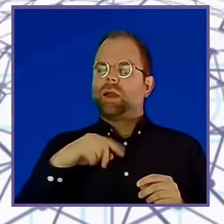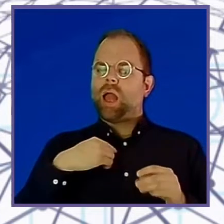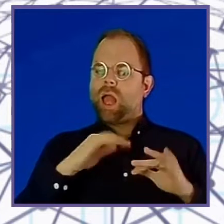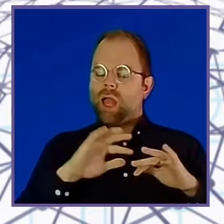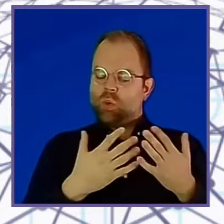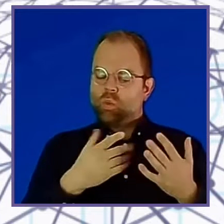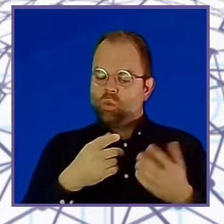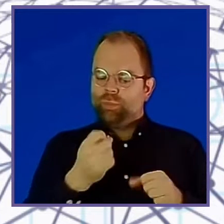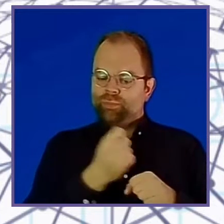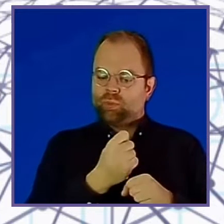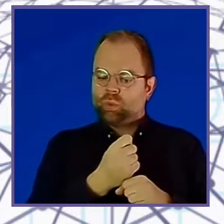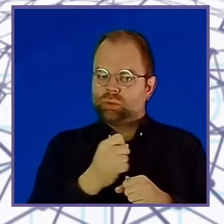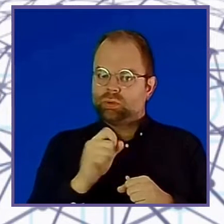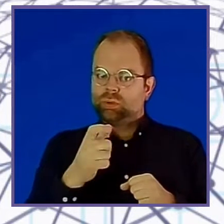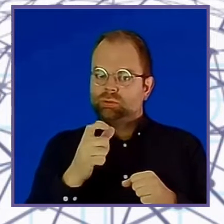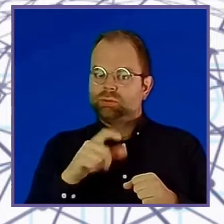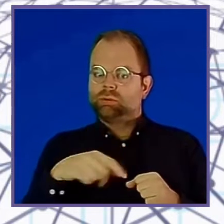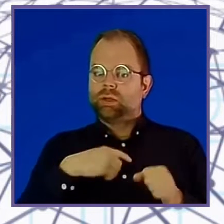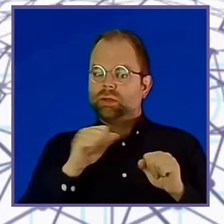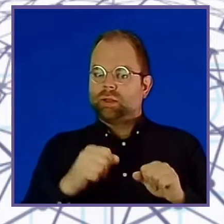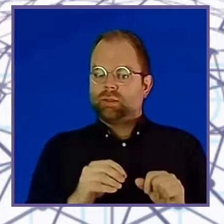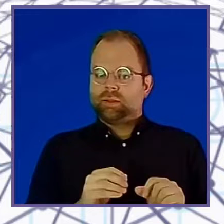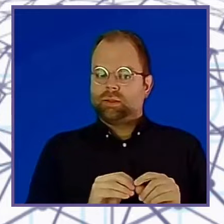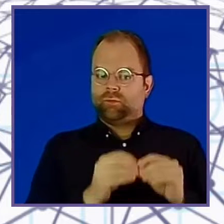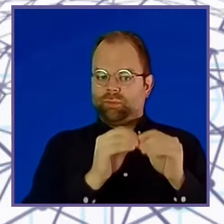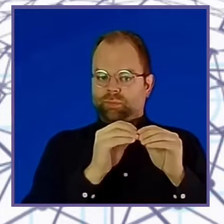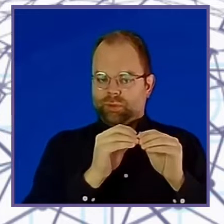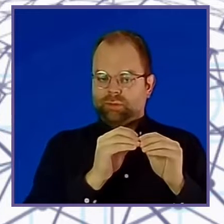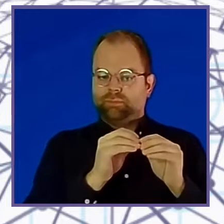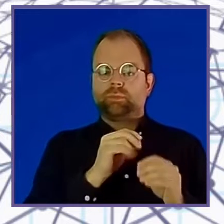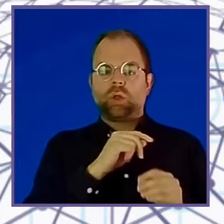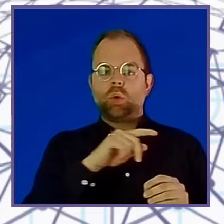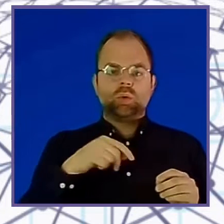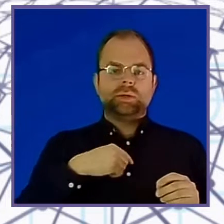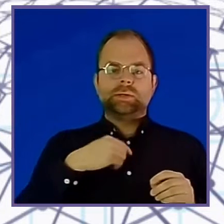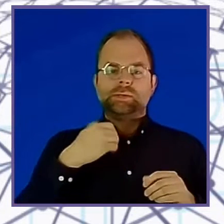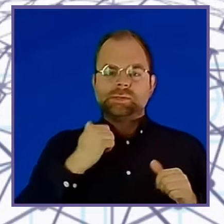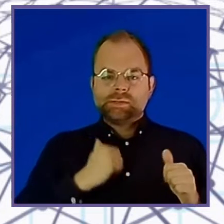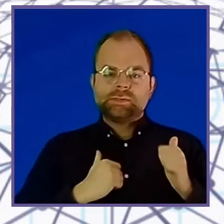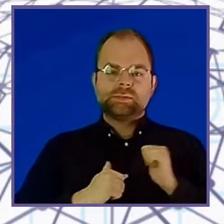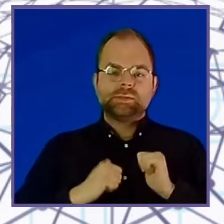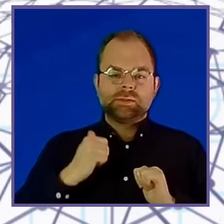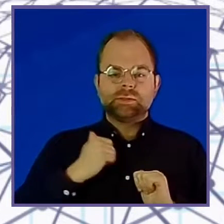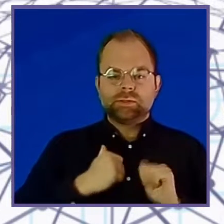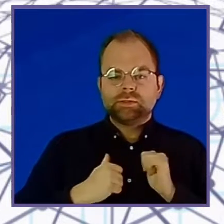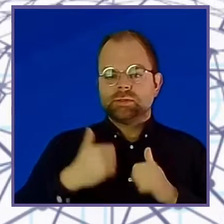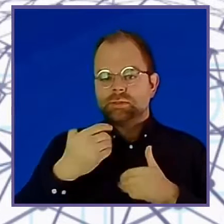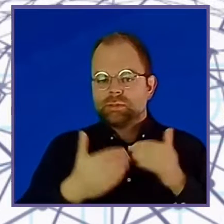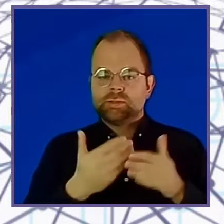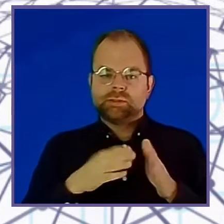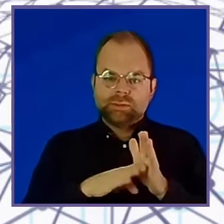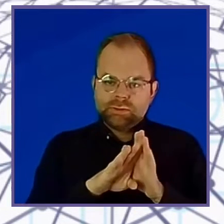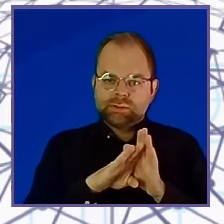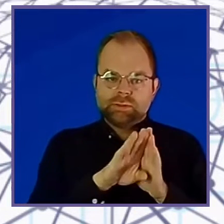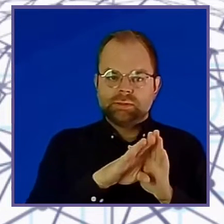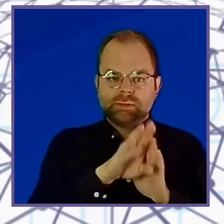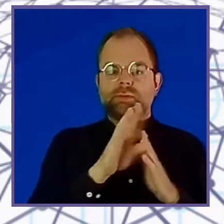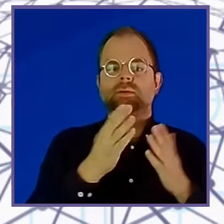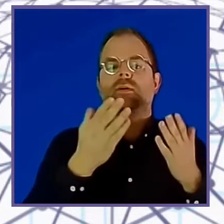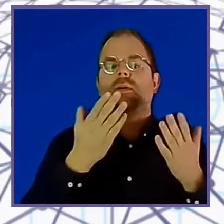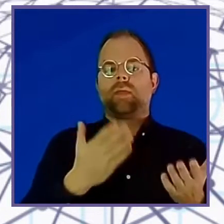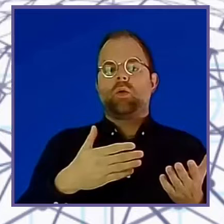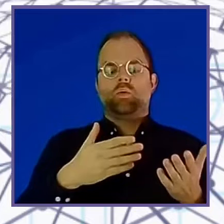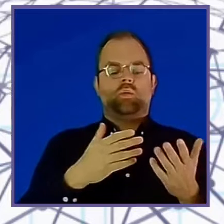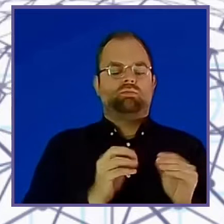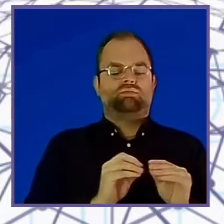in the big picture, appropriate assistive technologies alone are not enough. It's not going